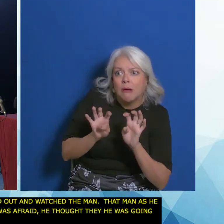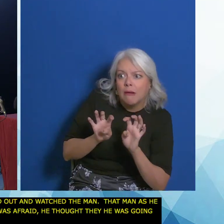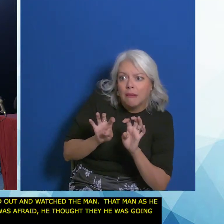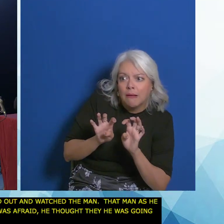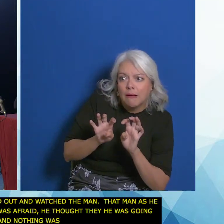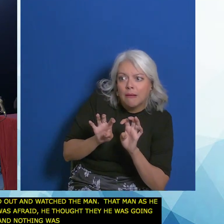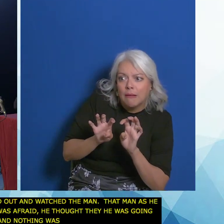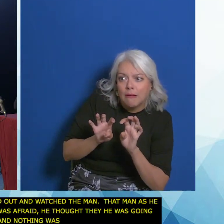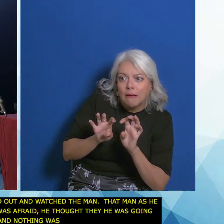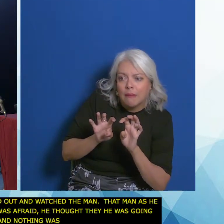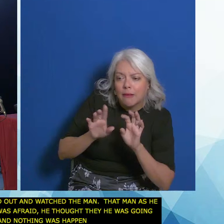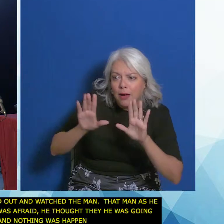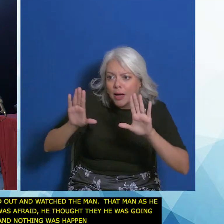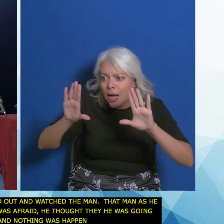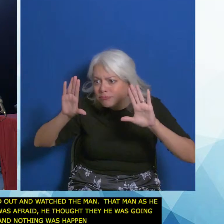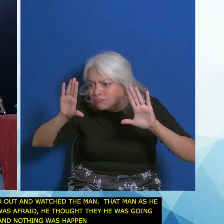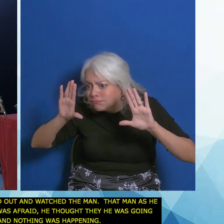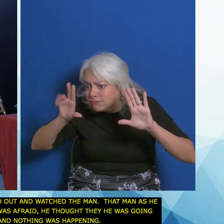happening.